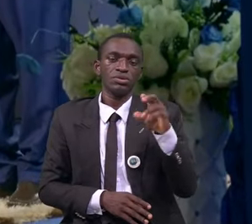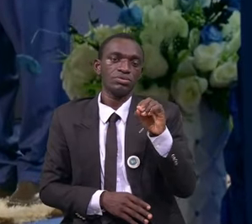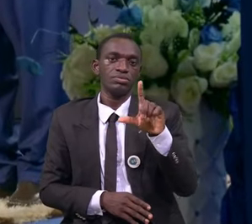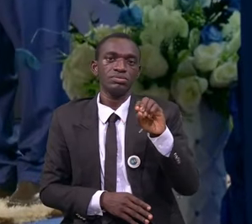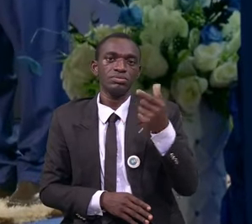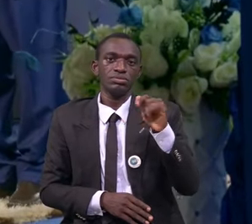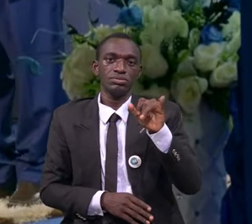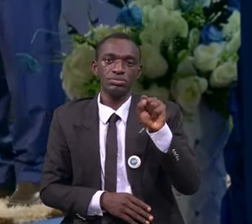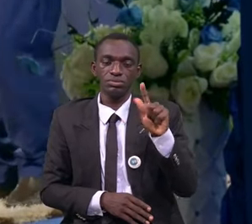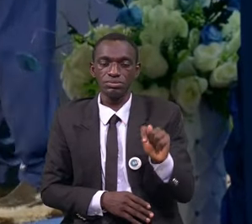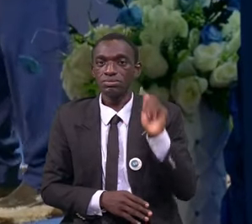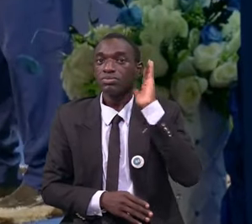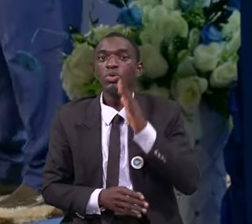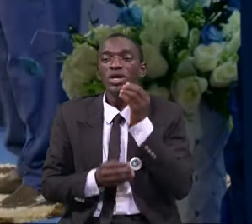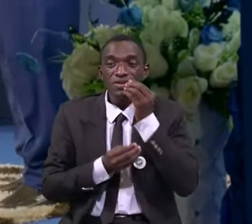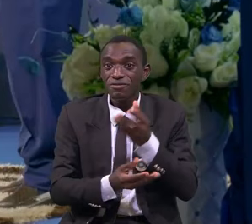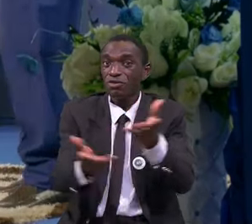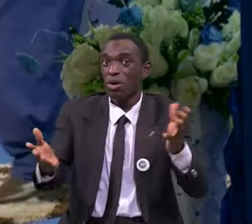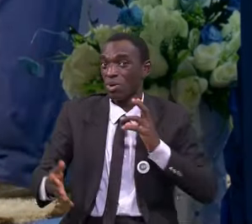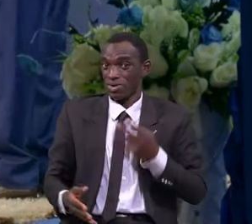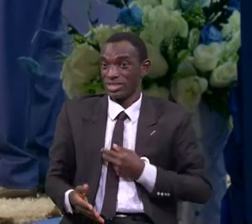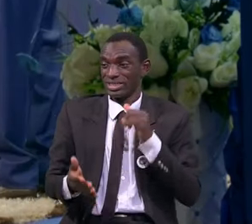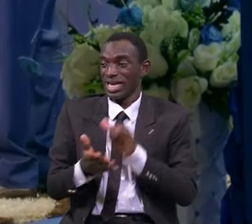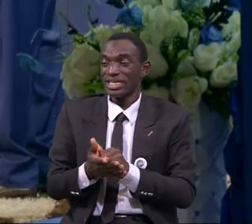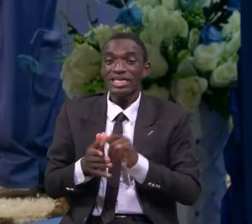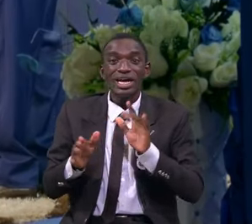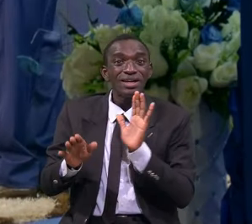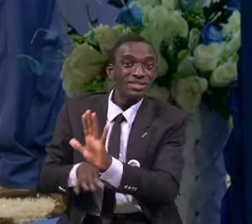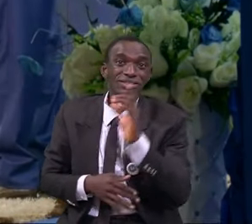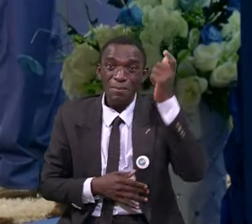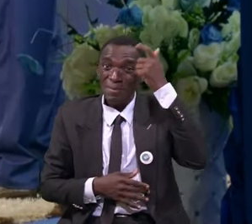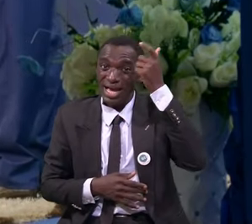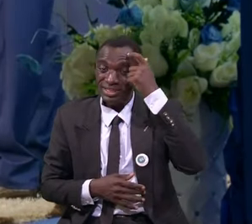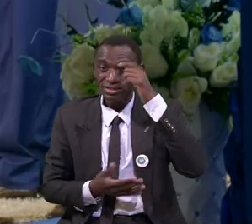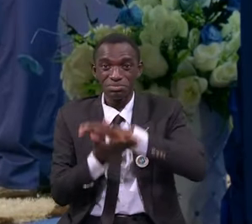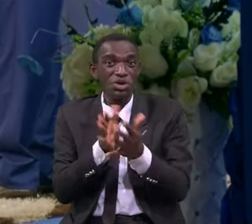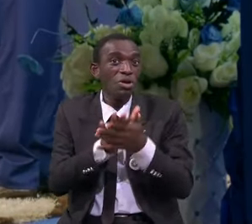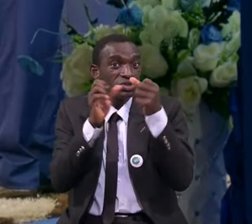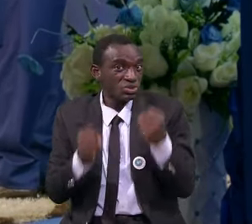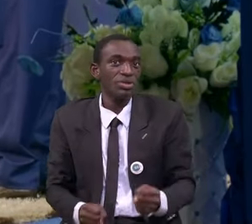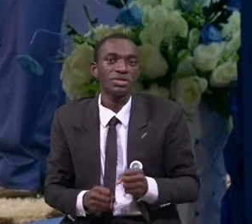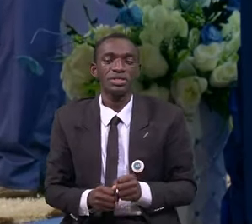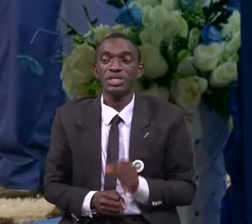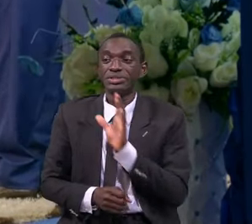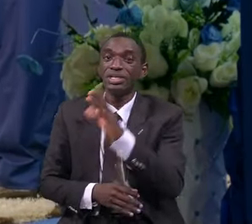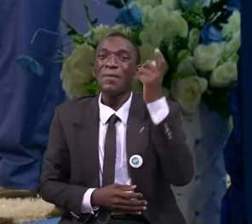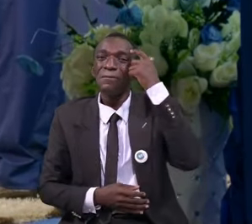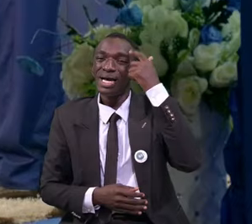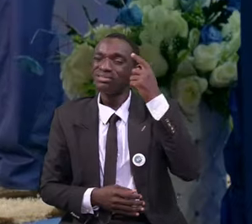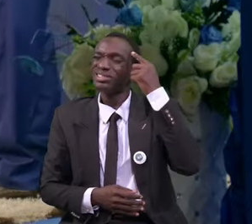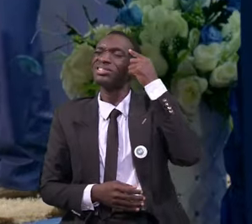receives strength. The mind that's always saying, I cannot, that mind